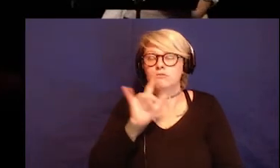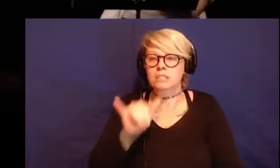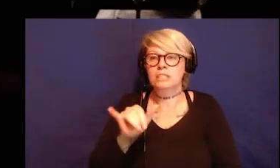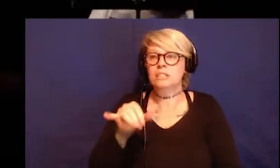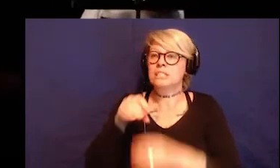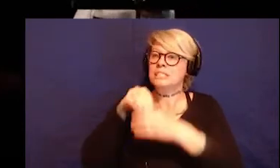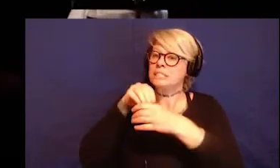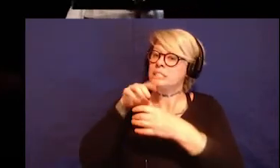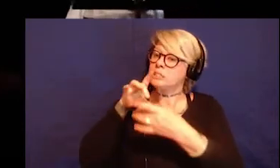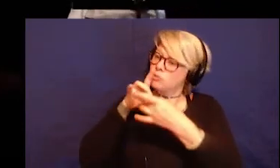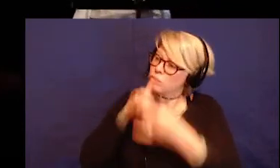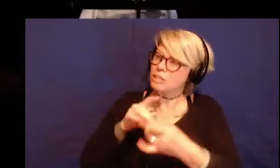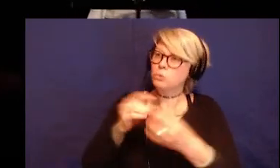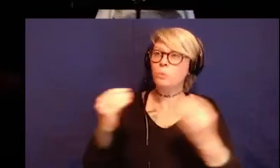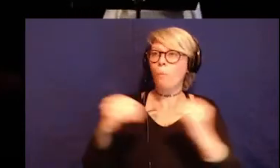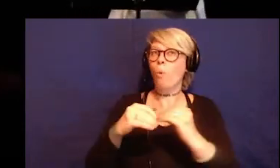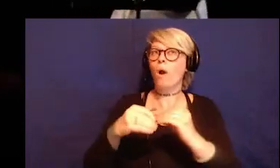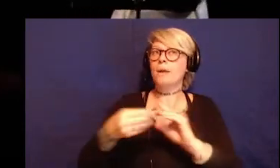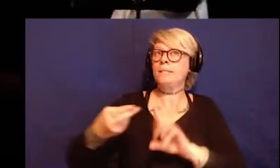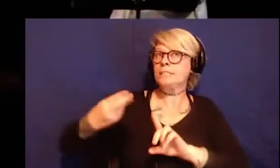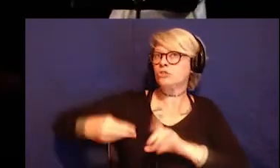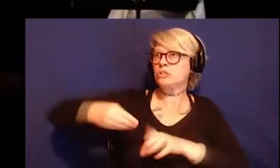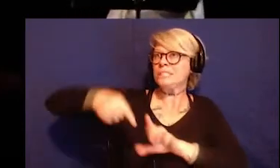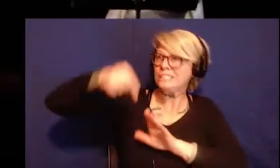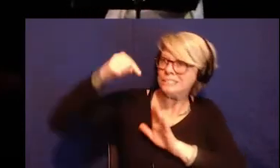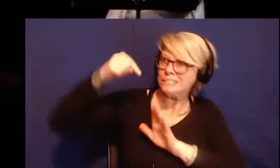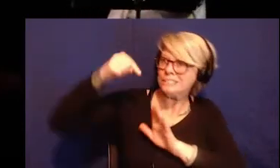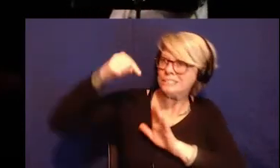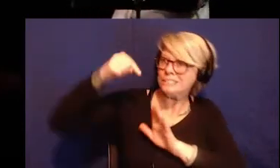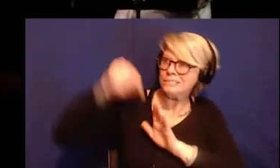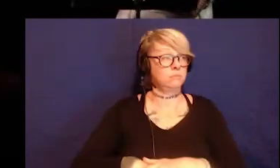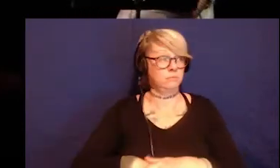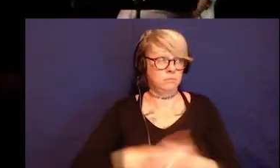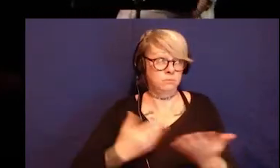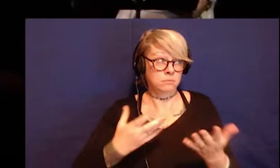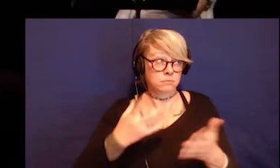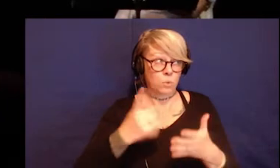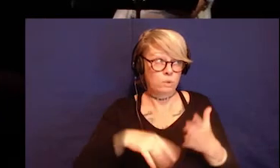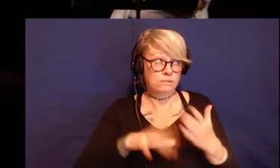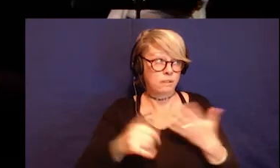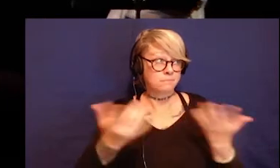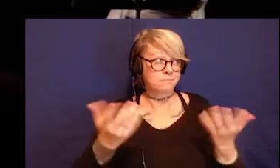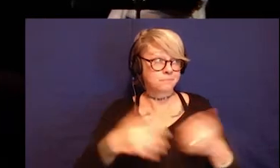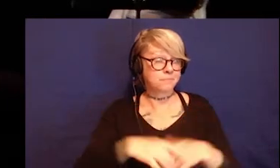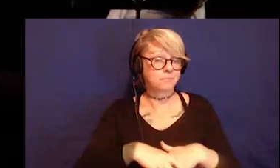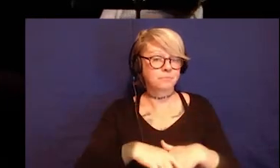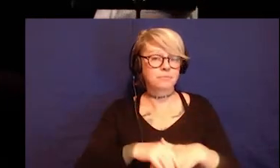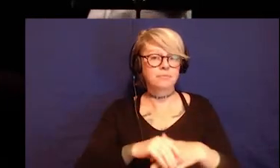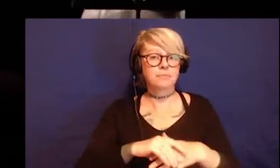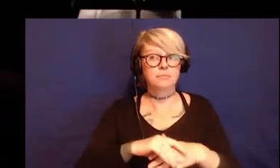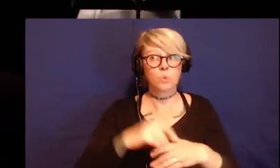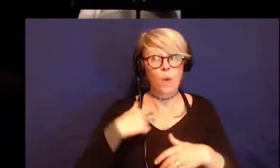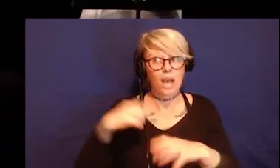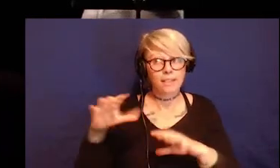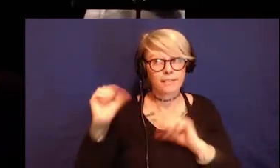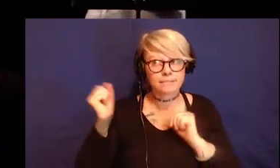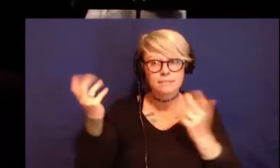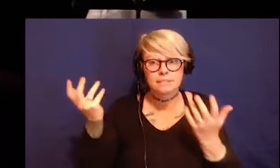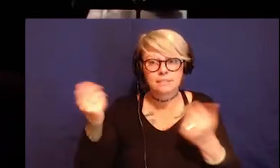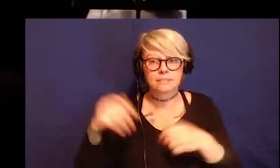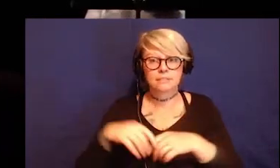about something deeper. And what would that be? But I left.